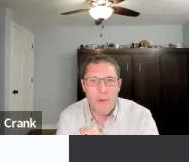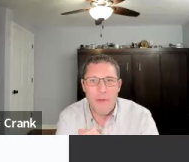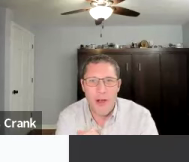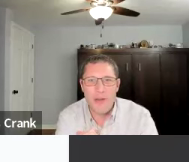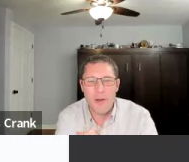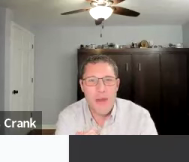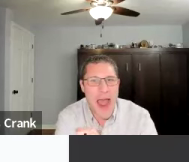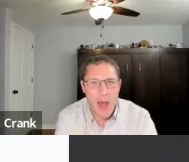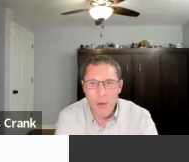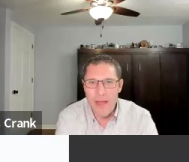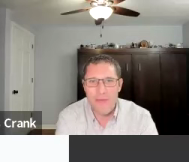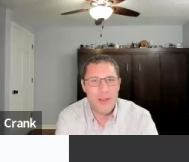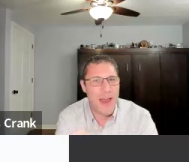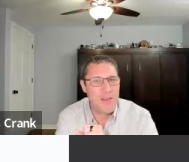what we were referring to. Now, I feel like